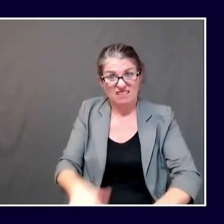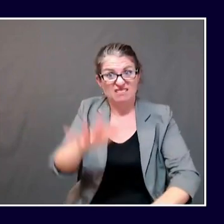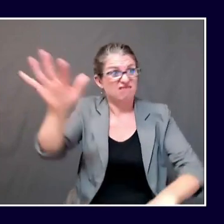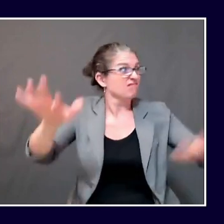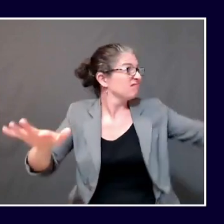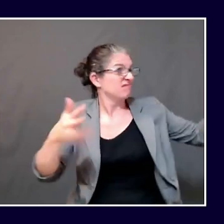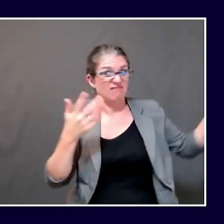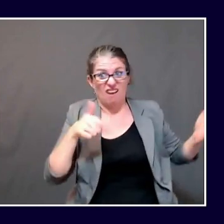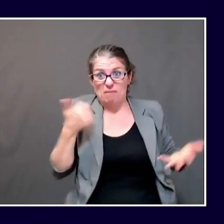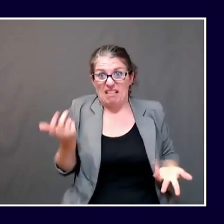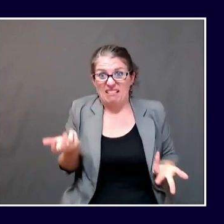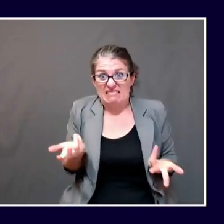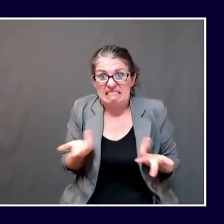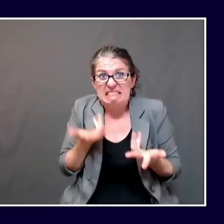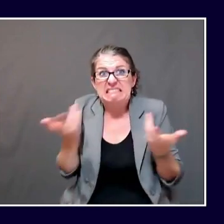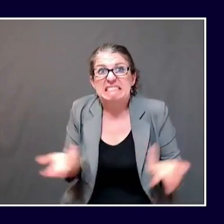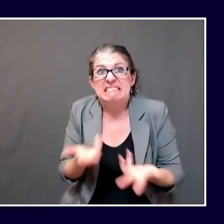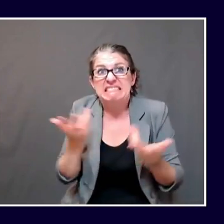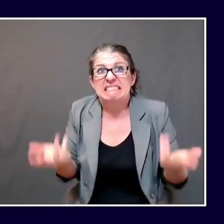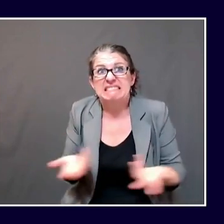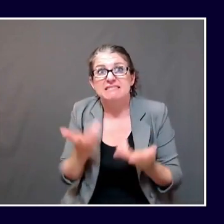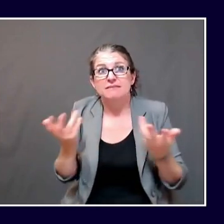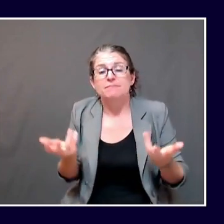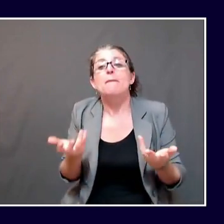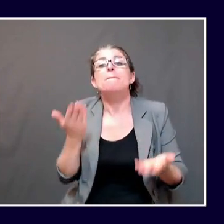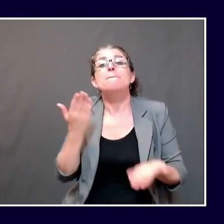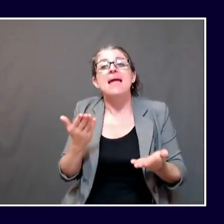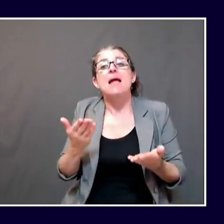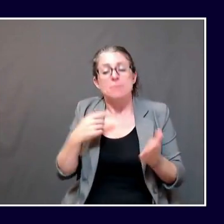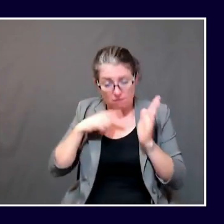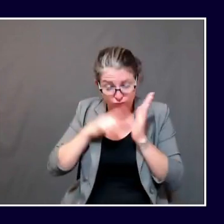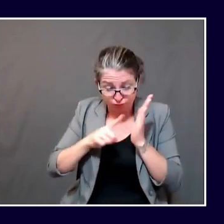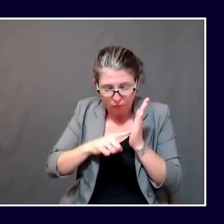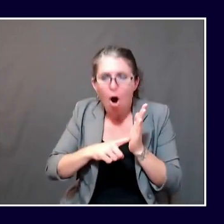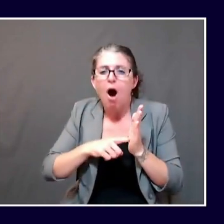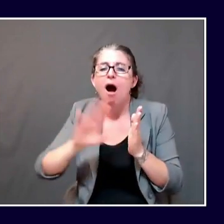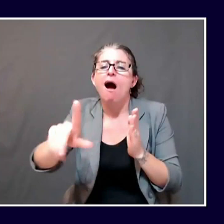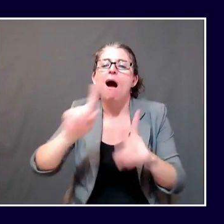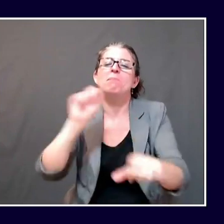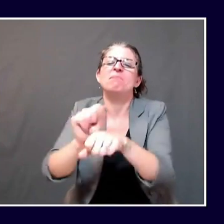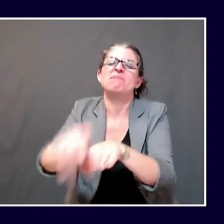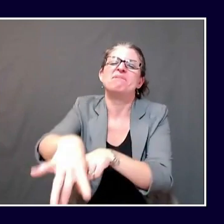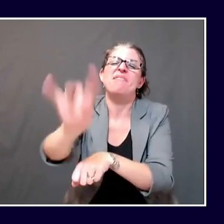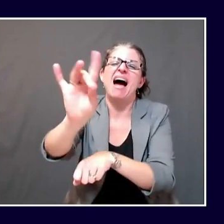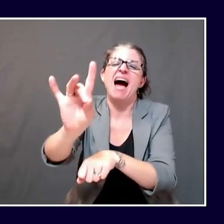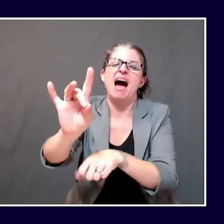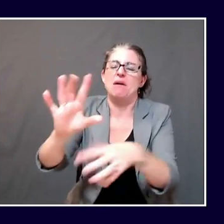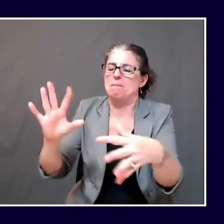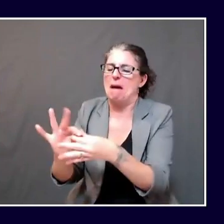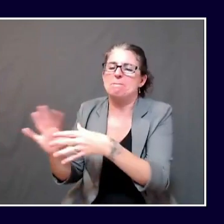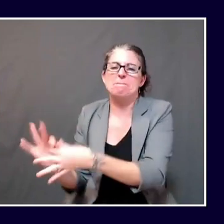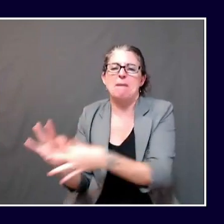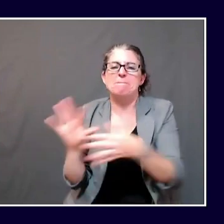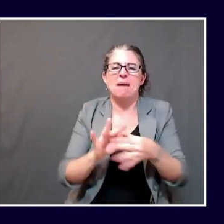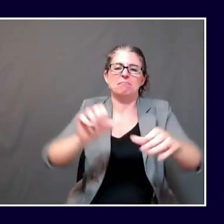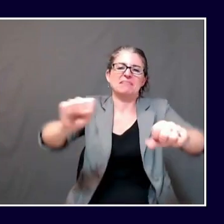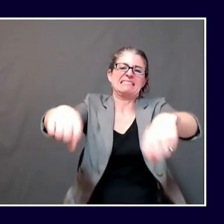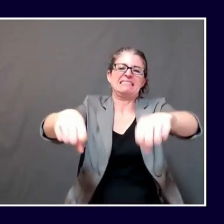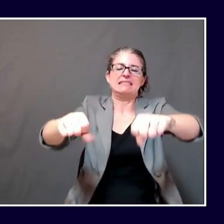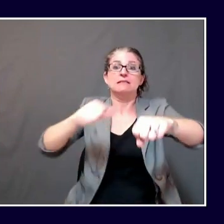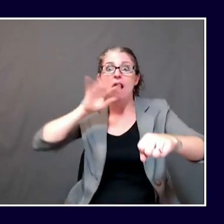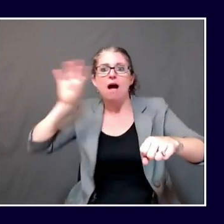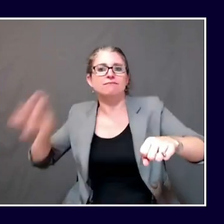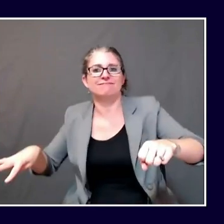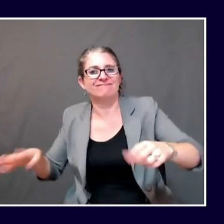And then in terms of the asymptomatic piece, Joe, we haven't seen significant changes in the percentage of people who are